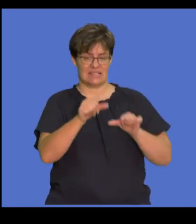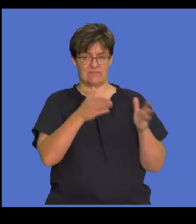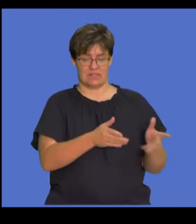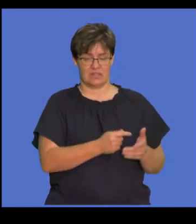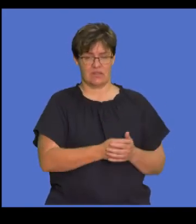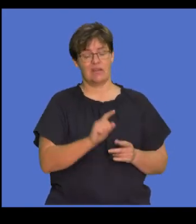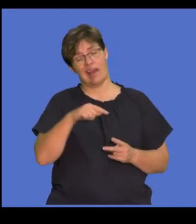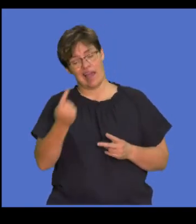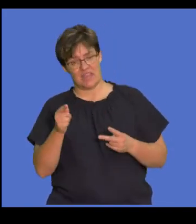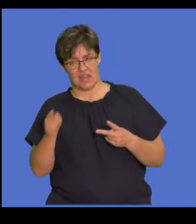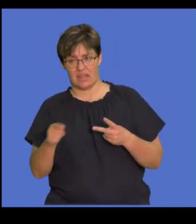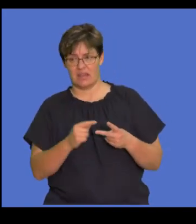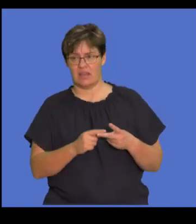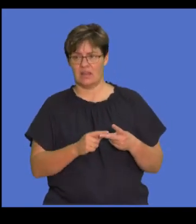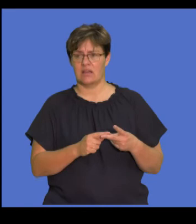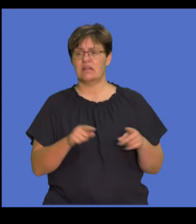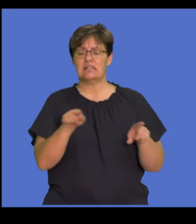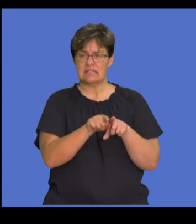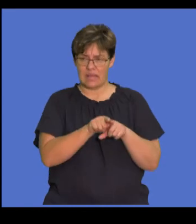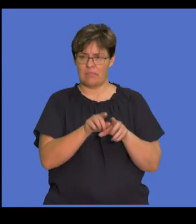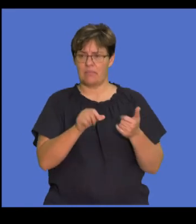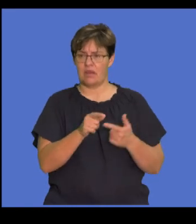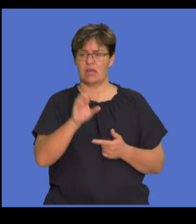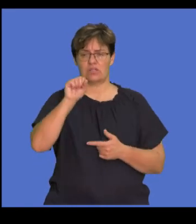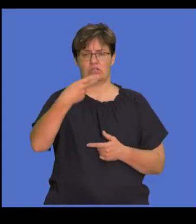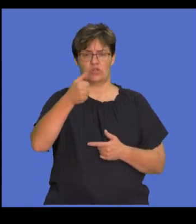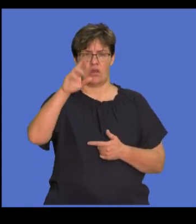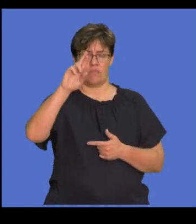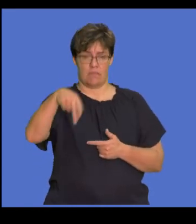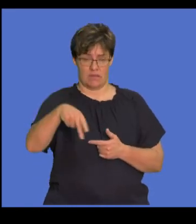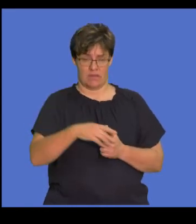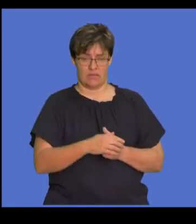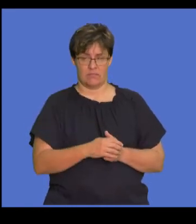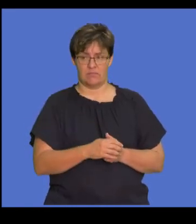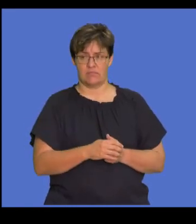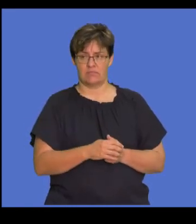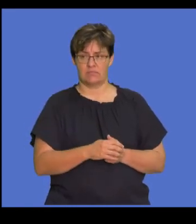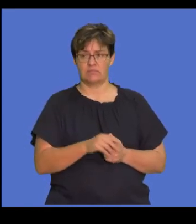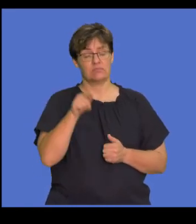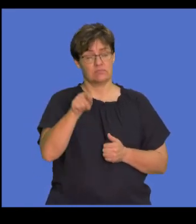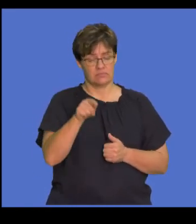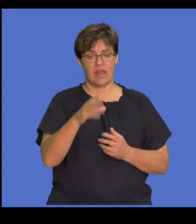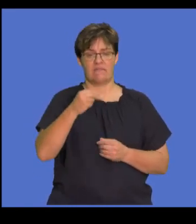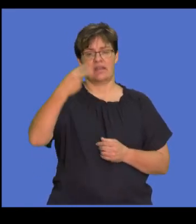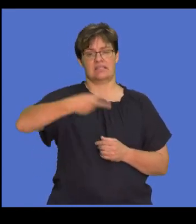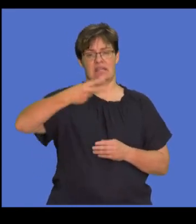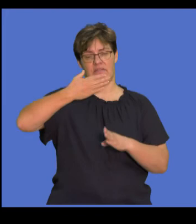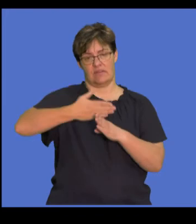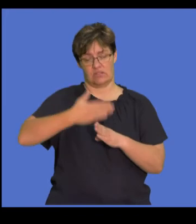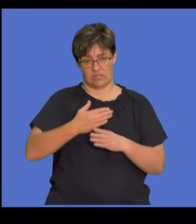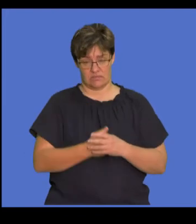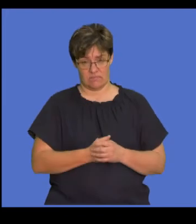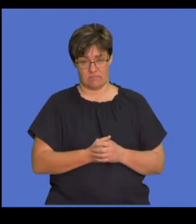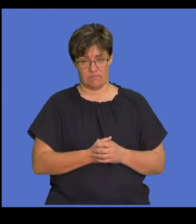also a scientific calculator. Another one will still be a scientific, but a sharp calculator. And this will be